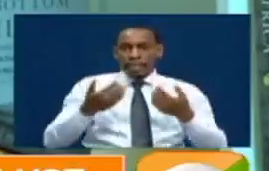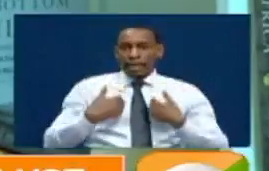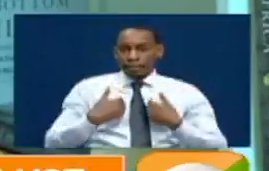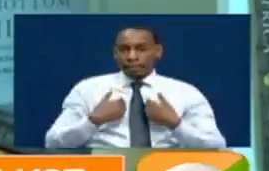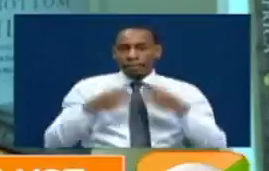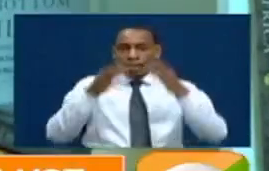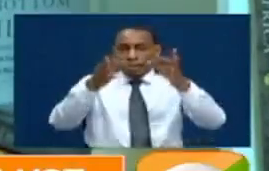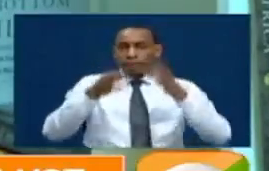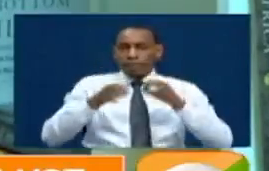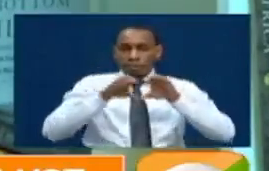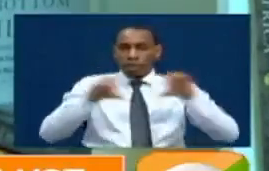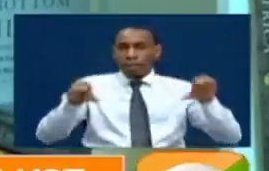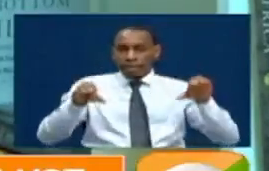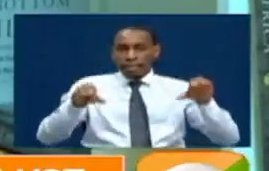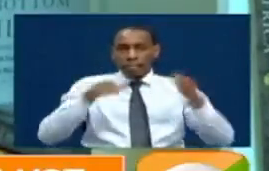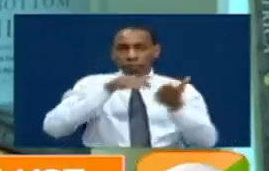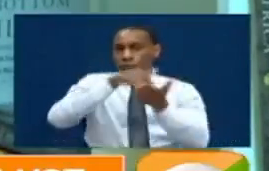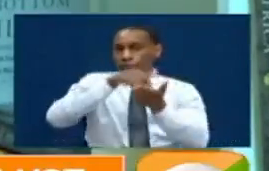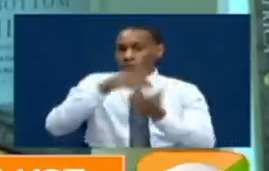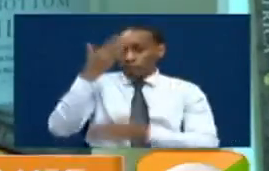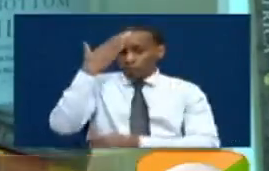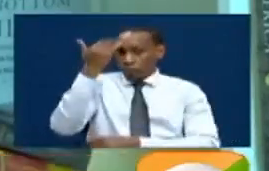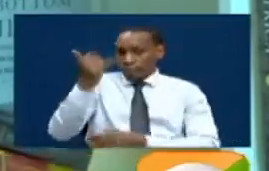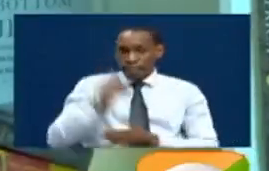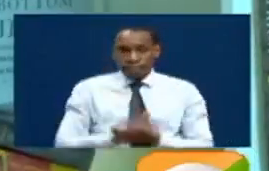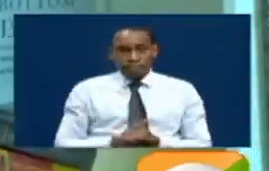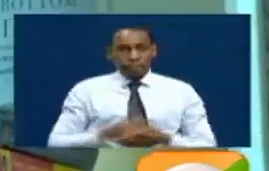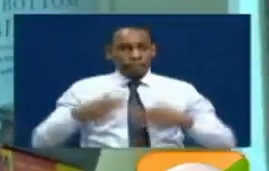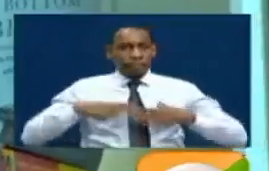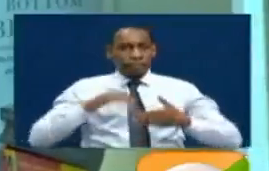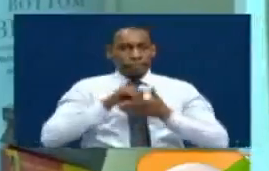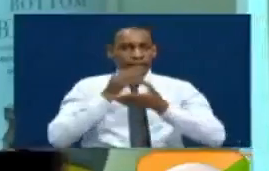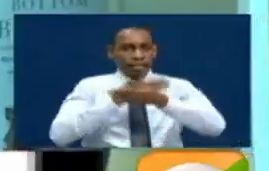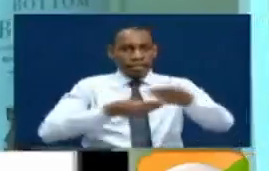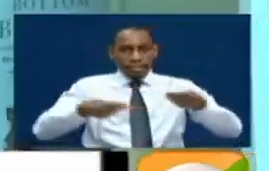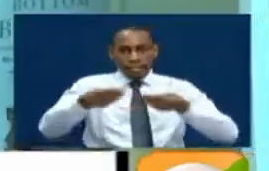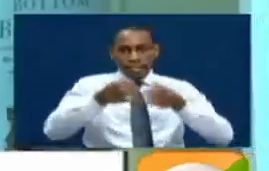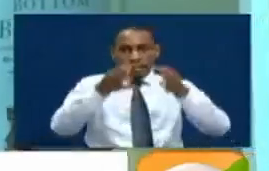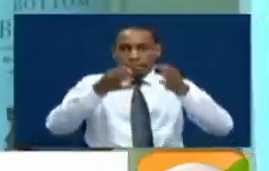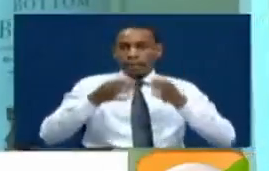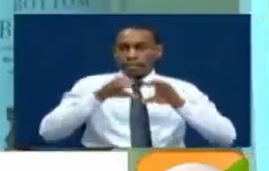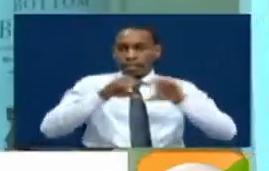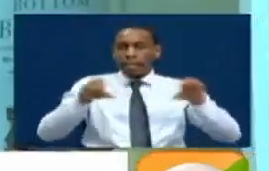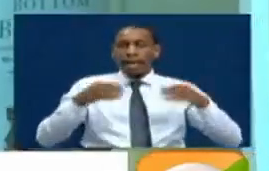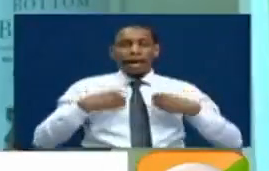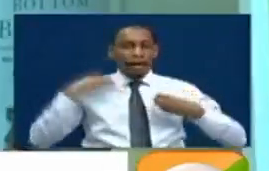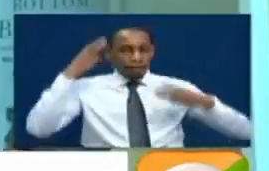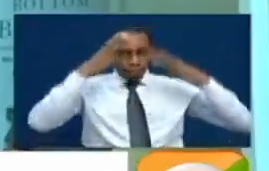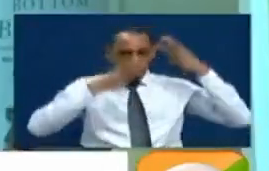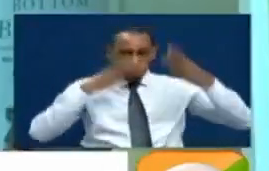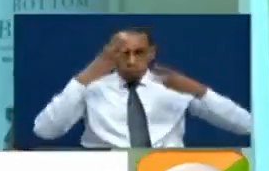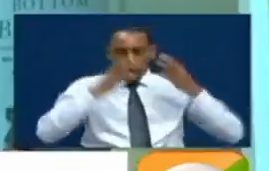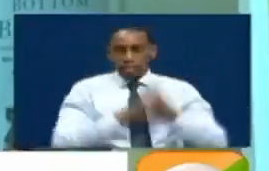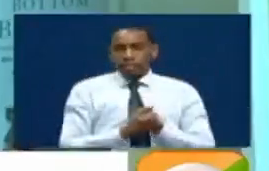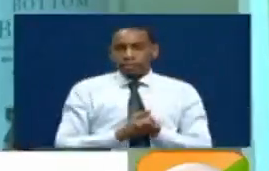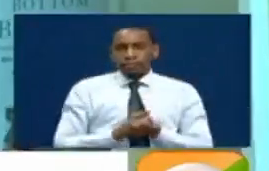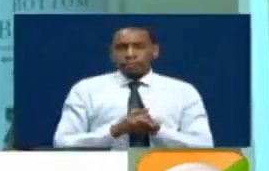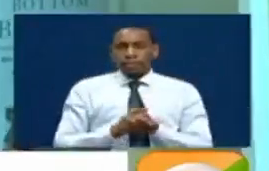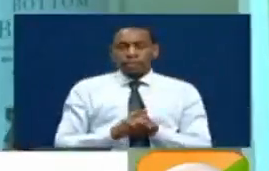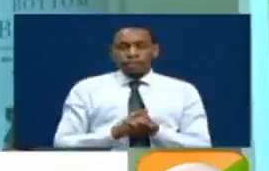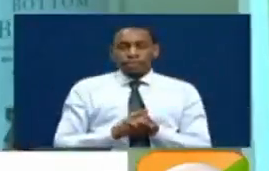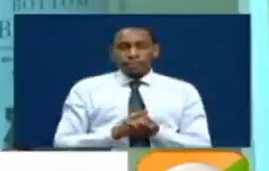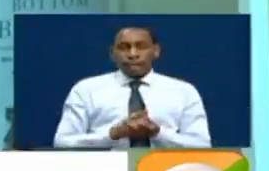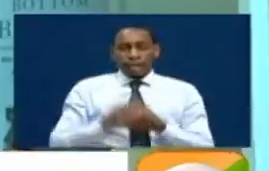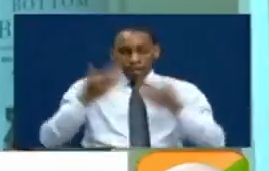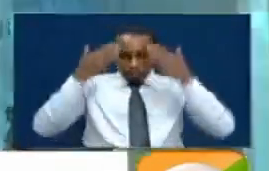kwa financial markets. Kwa sababu wale watu wanauza kwa financial markets wako na tashwishi. What will be a situation itakuwa aje